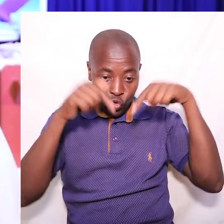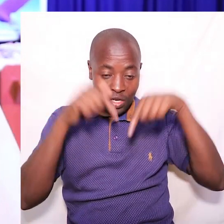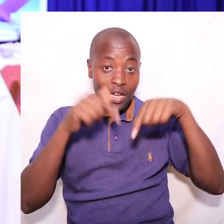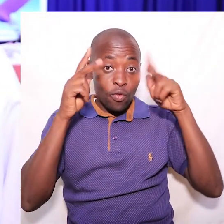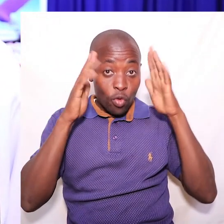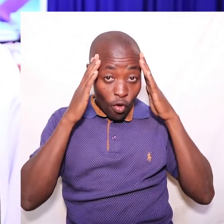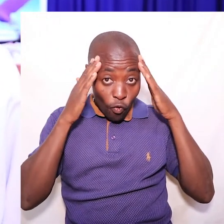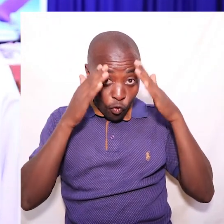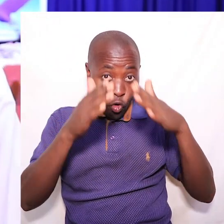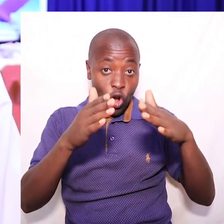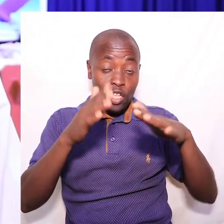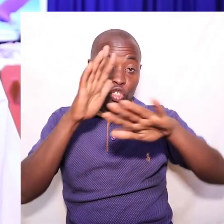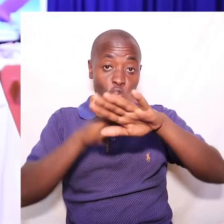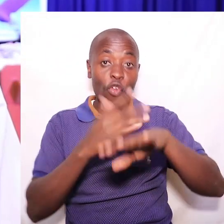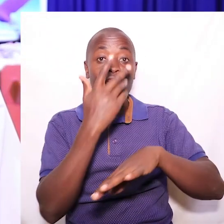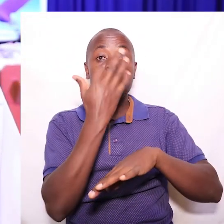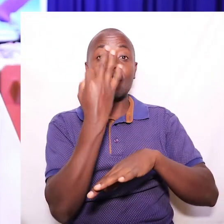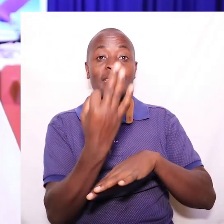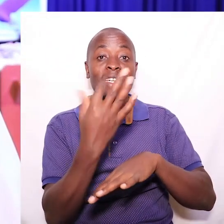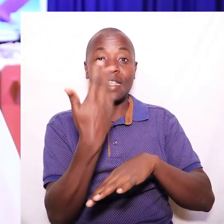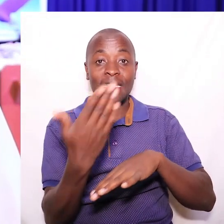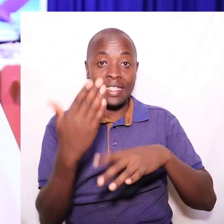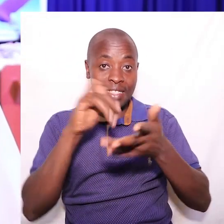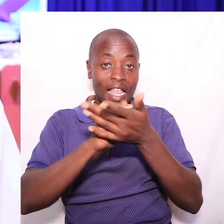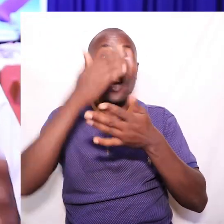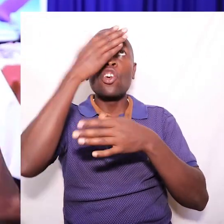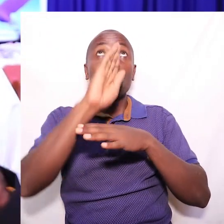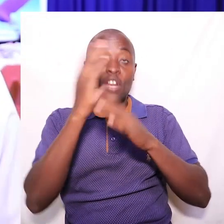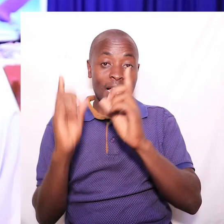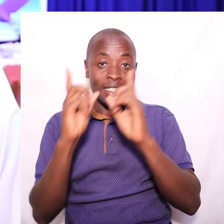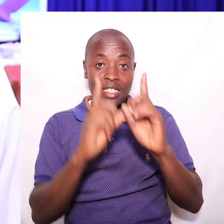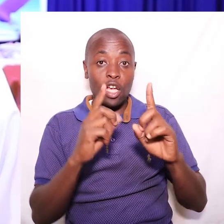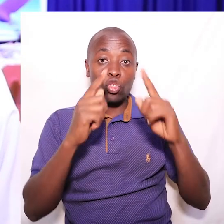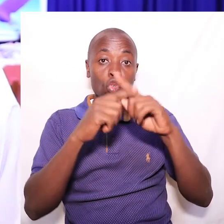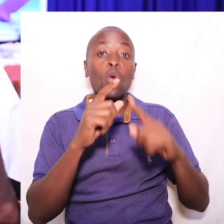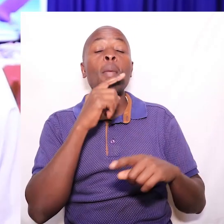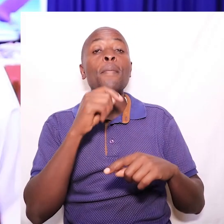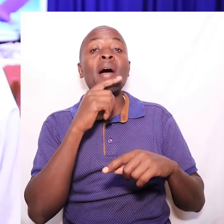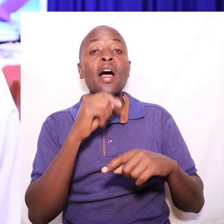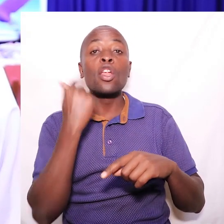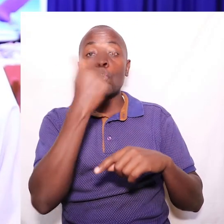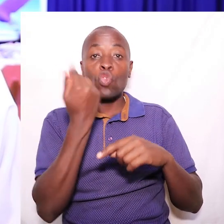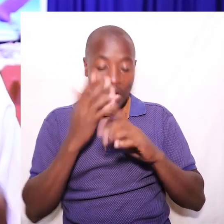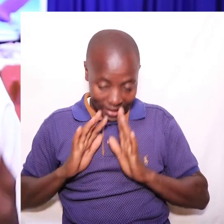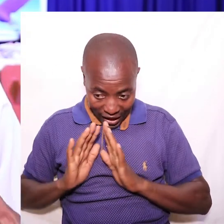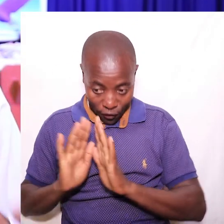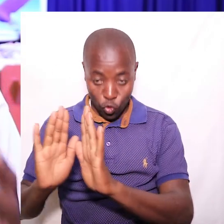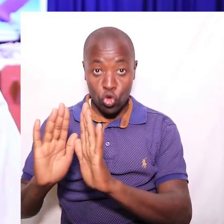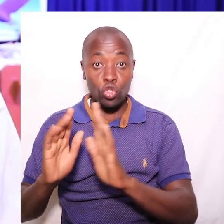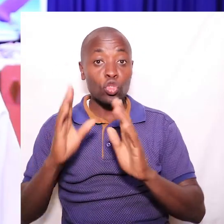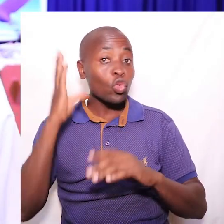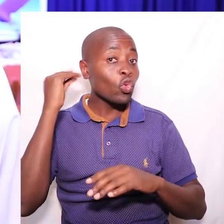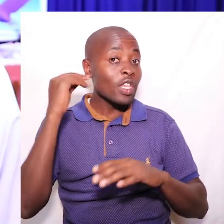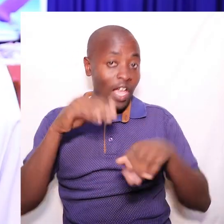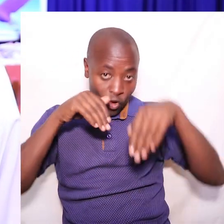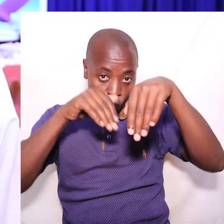be focusing on the three things that God has done to a man who has refused to hear and